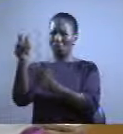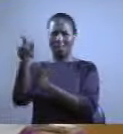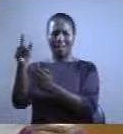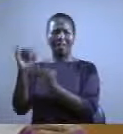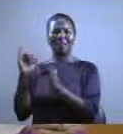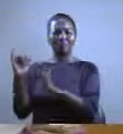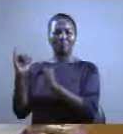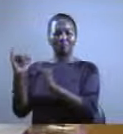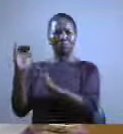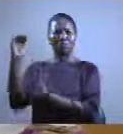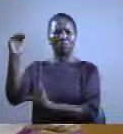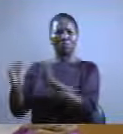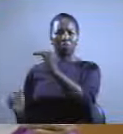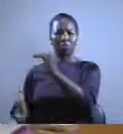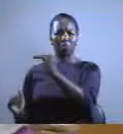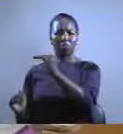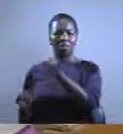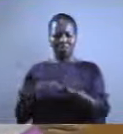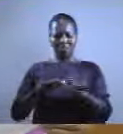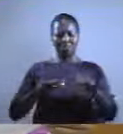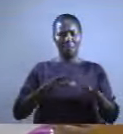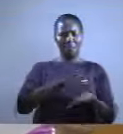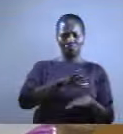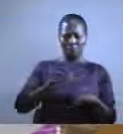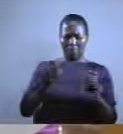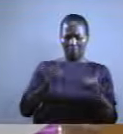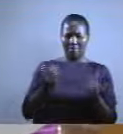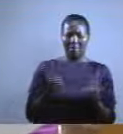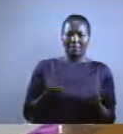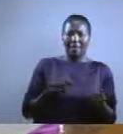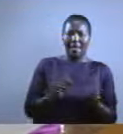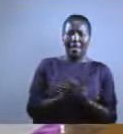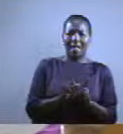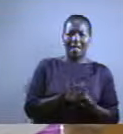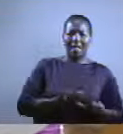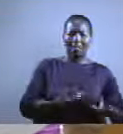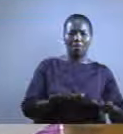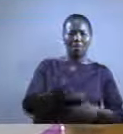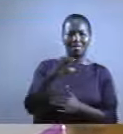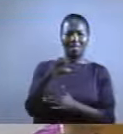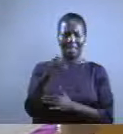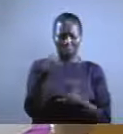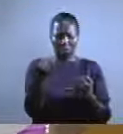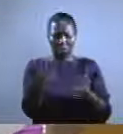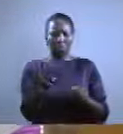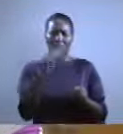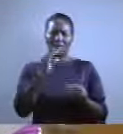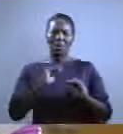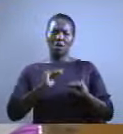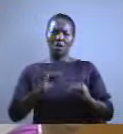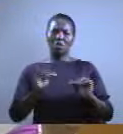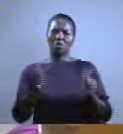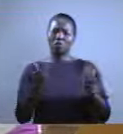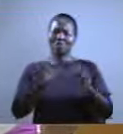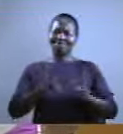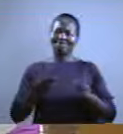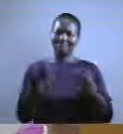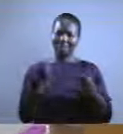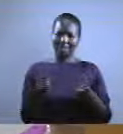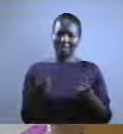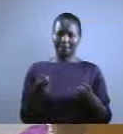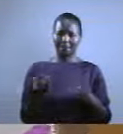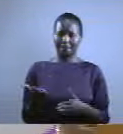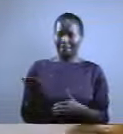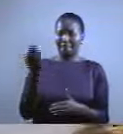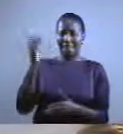disadvantaged if they live in dysfunctional provinces such as Limpopo and the Eastern Cape. The argument that the Bantu education system was better